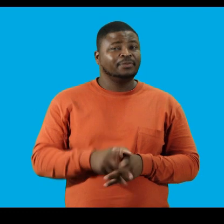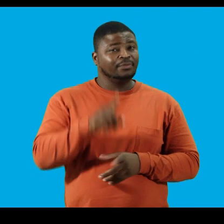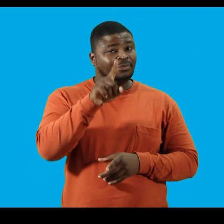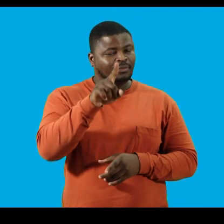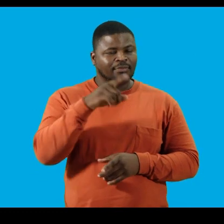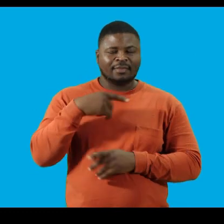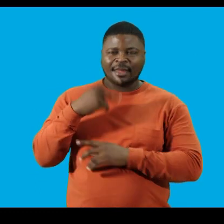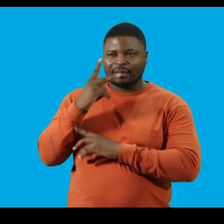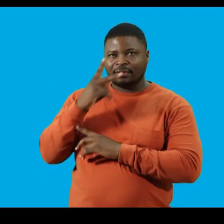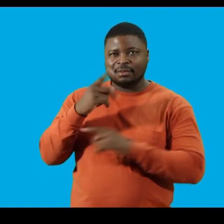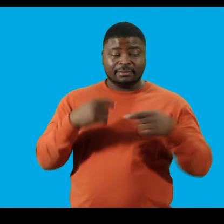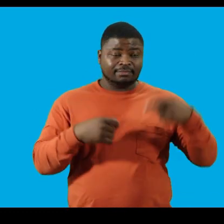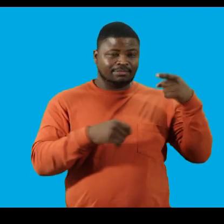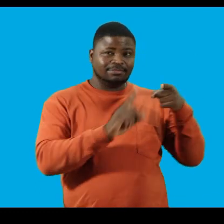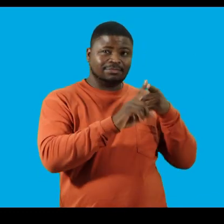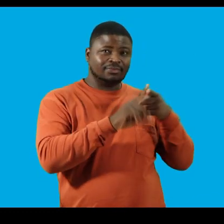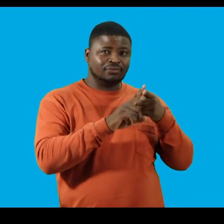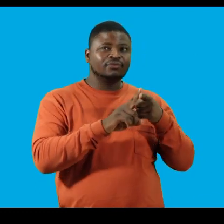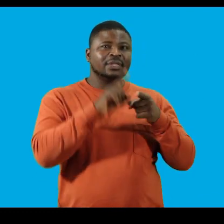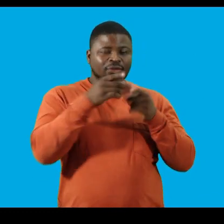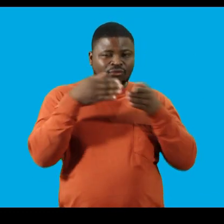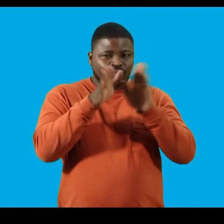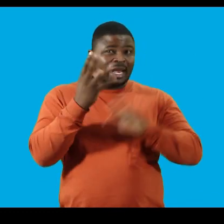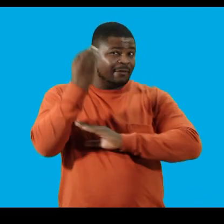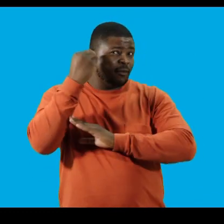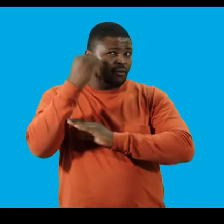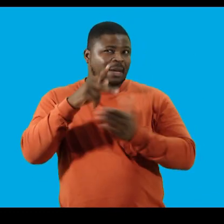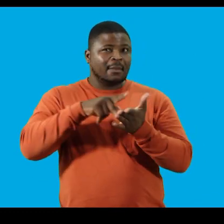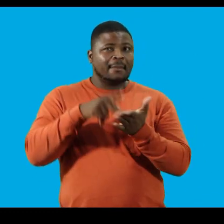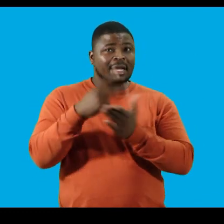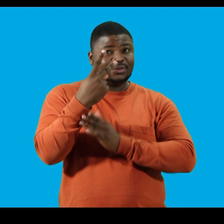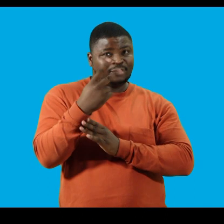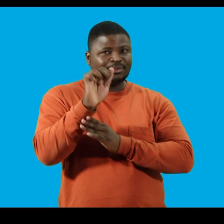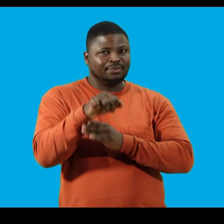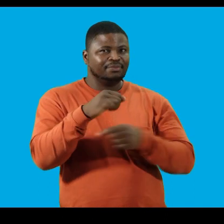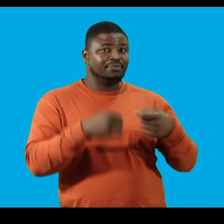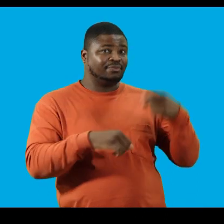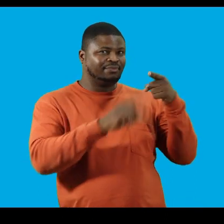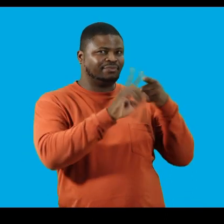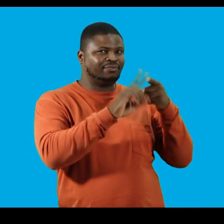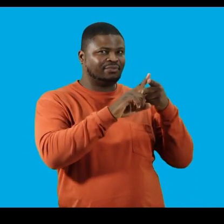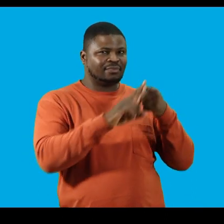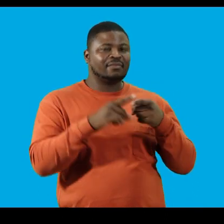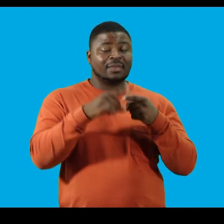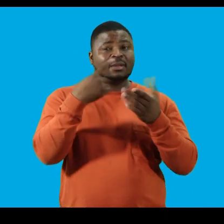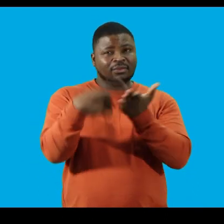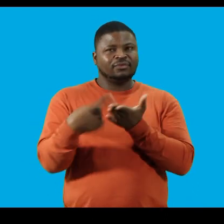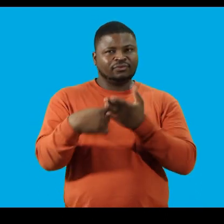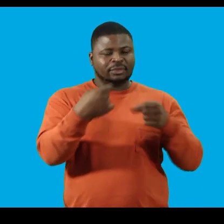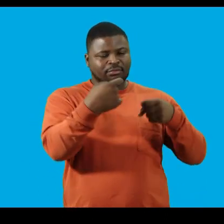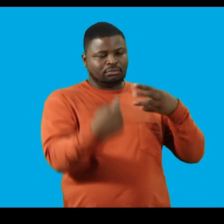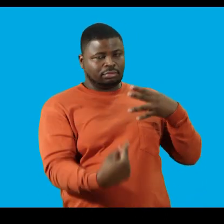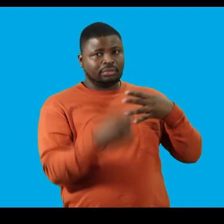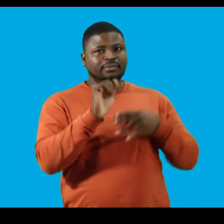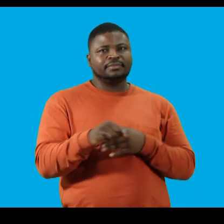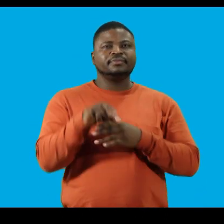If we look at the general info of Paper 2, the following will be discussed: